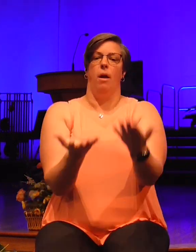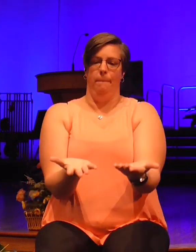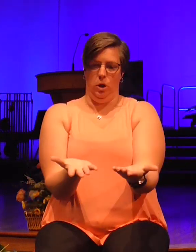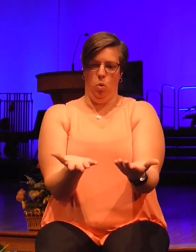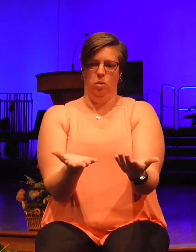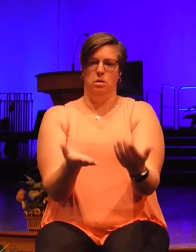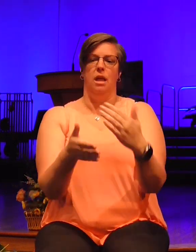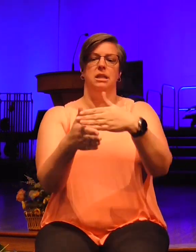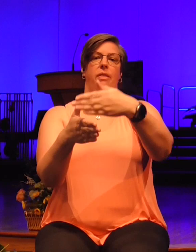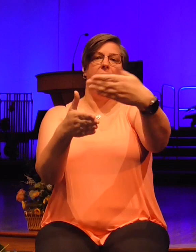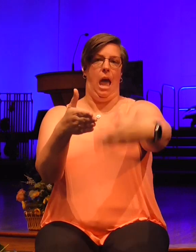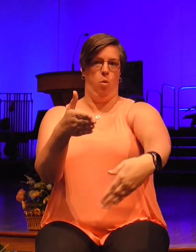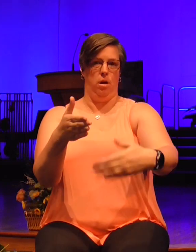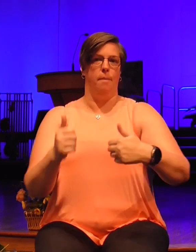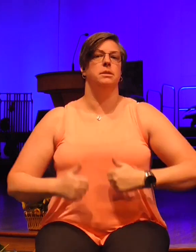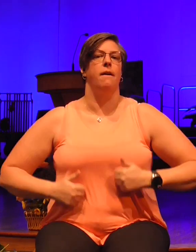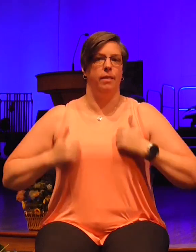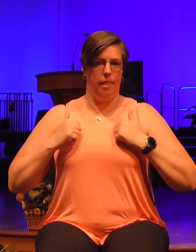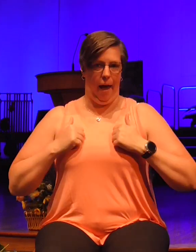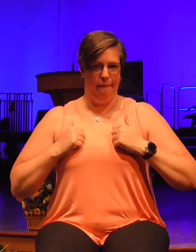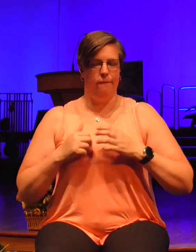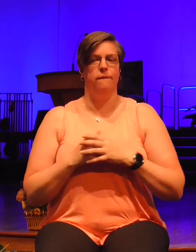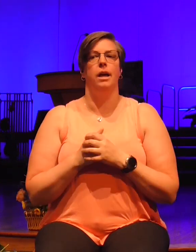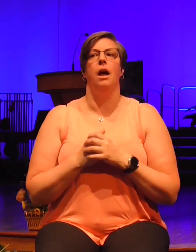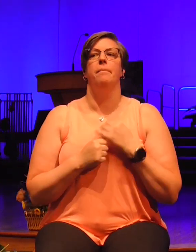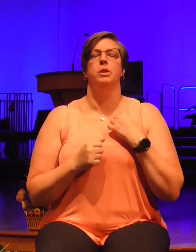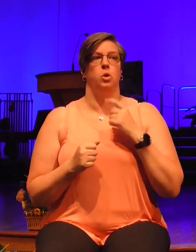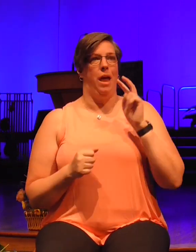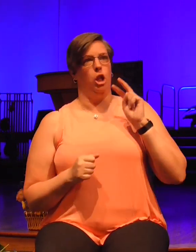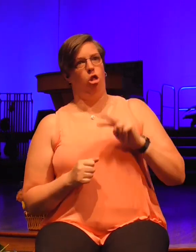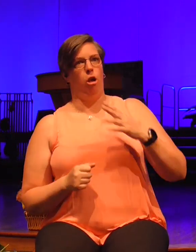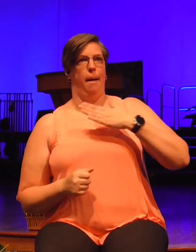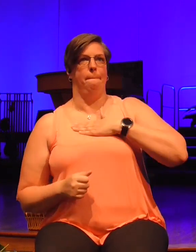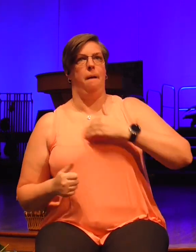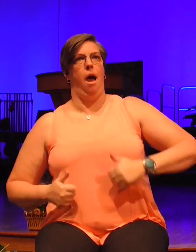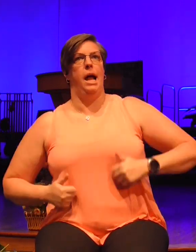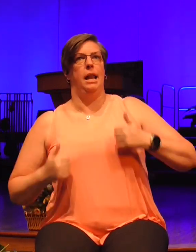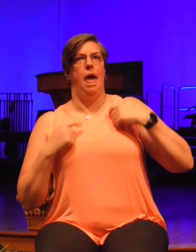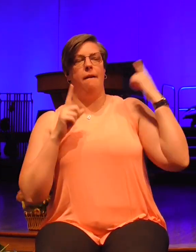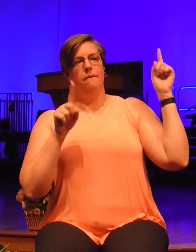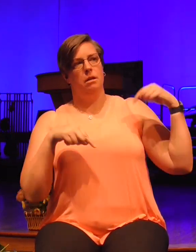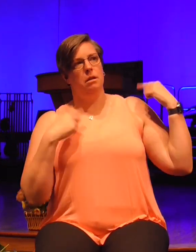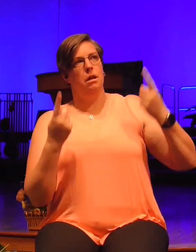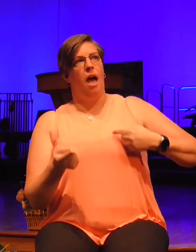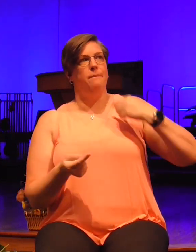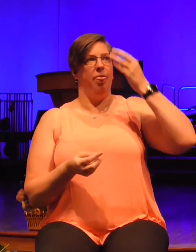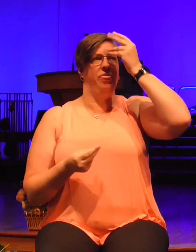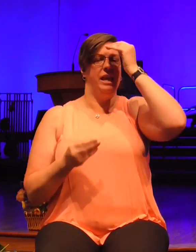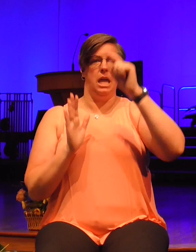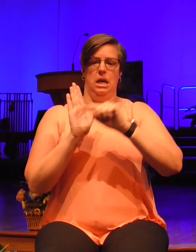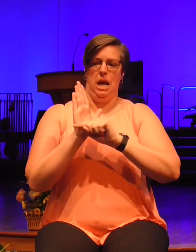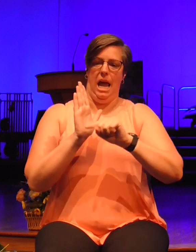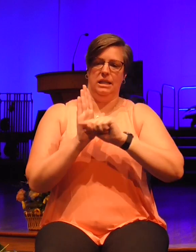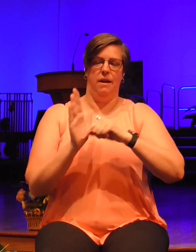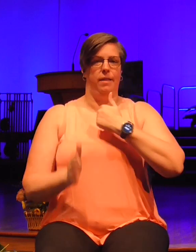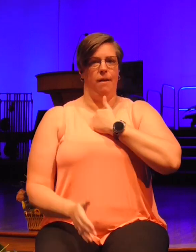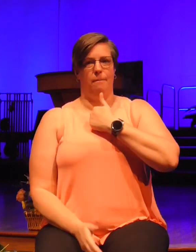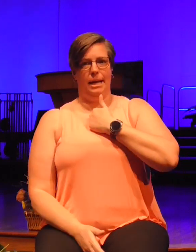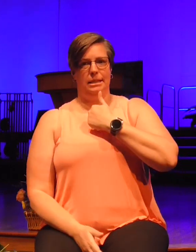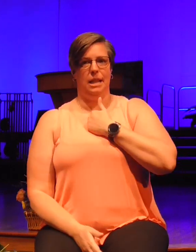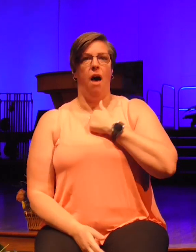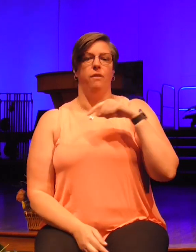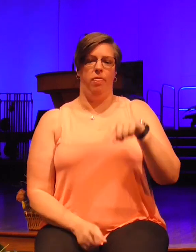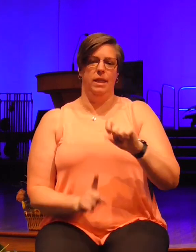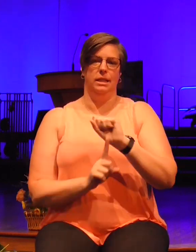are times when I can look at my life and I can say, okay, for years I've been thinking negatively about myself or this